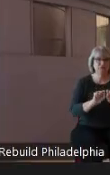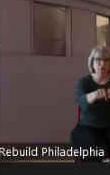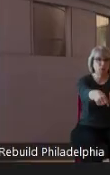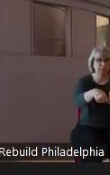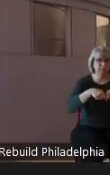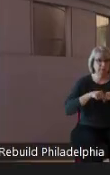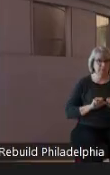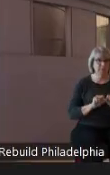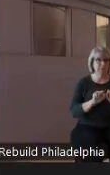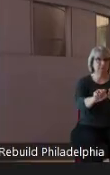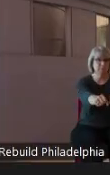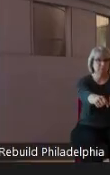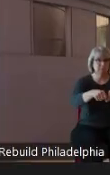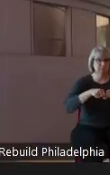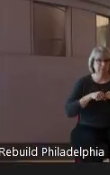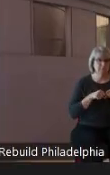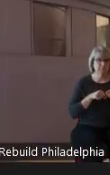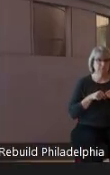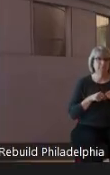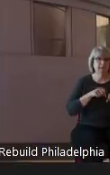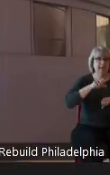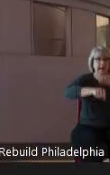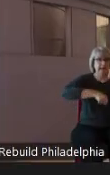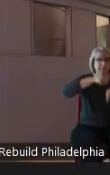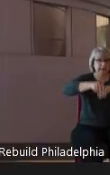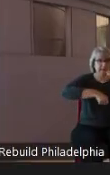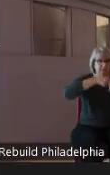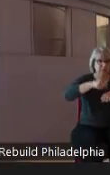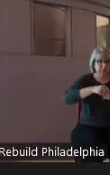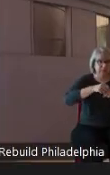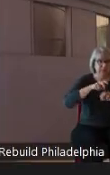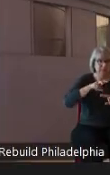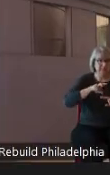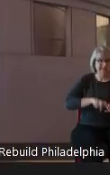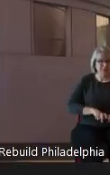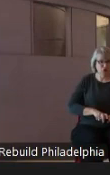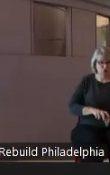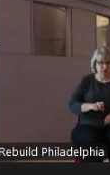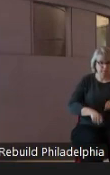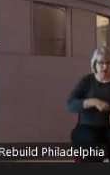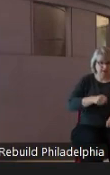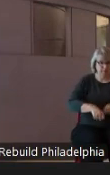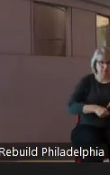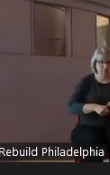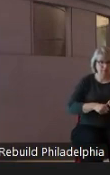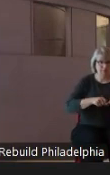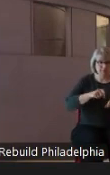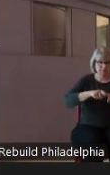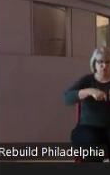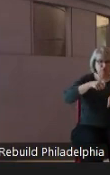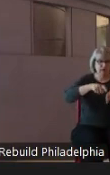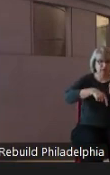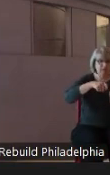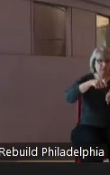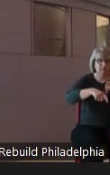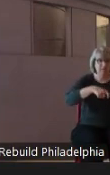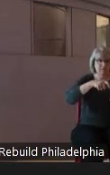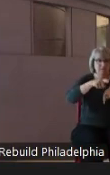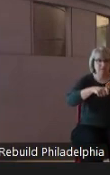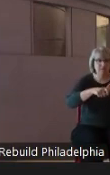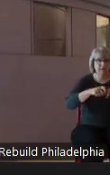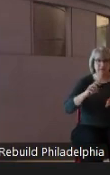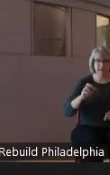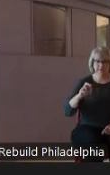machine, hand bikes, a stationary bike, a treadmill, a